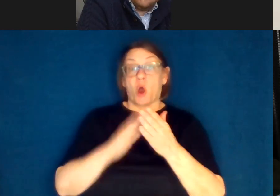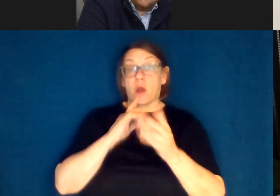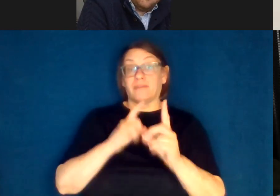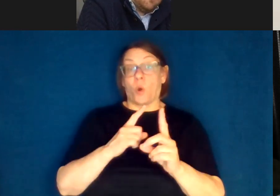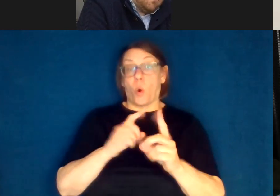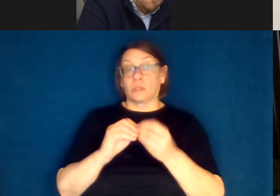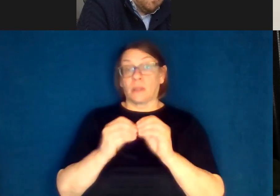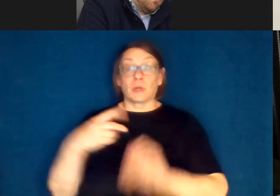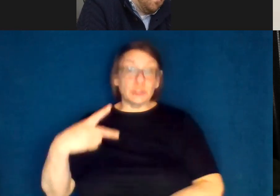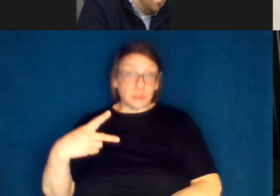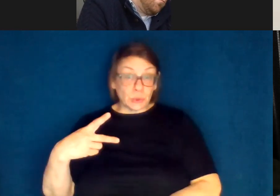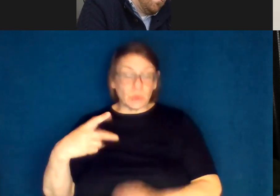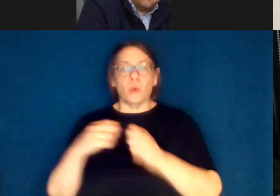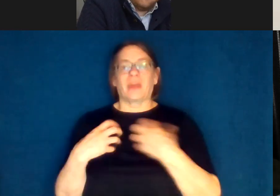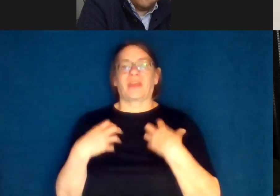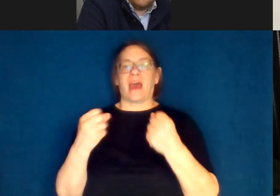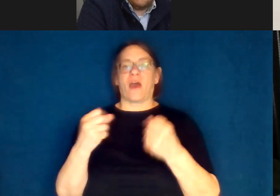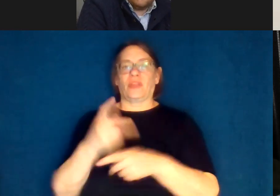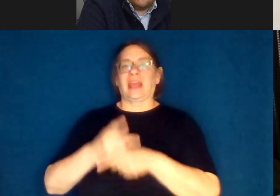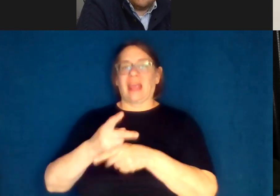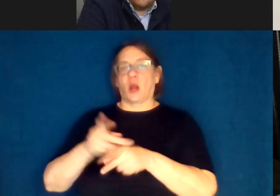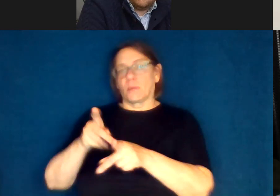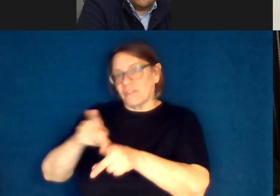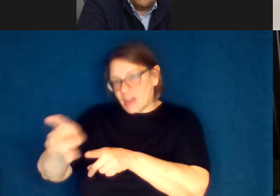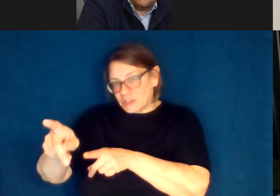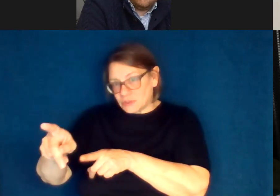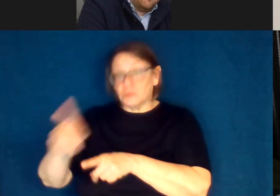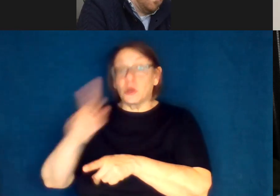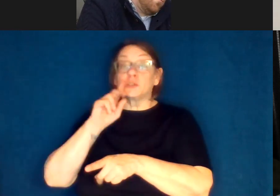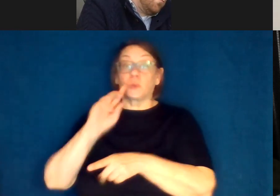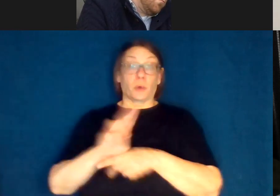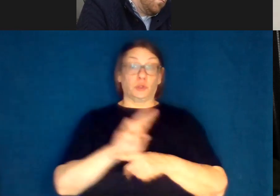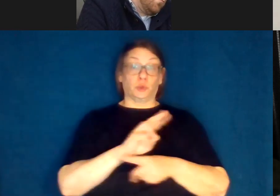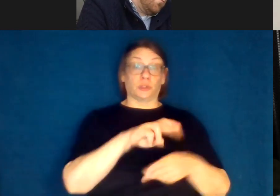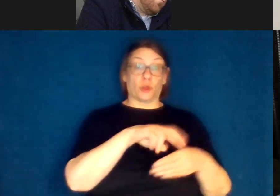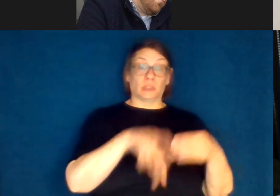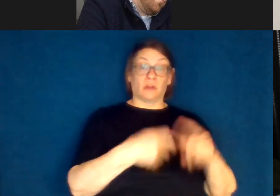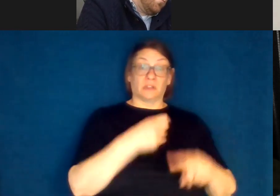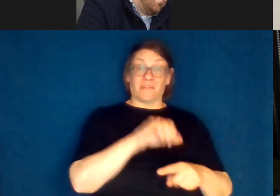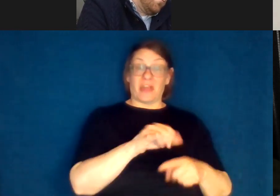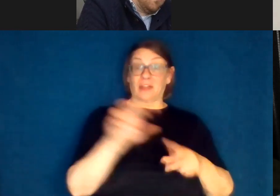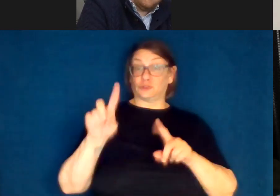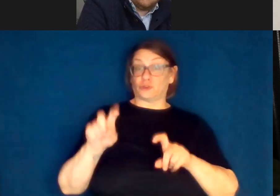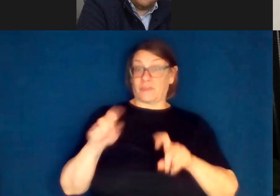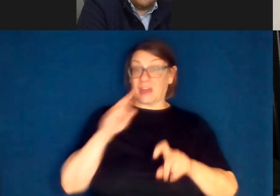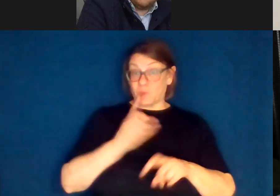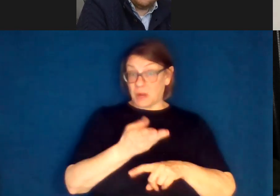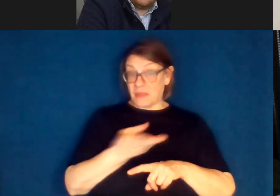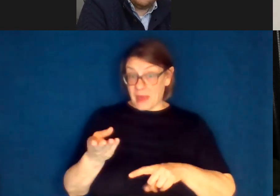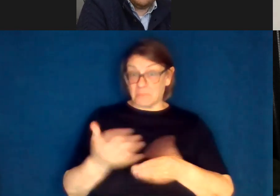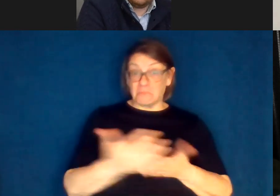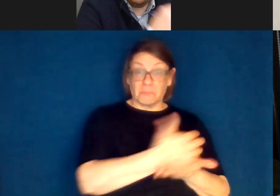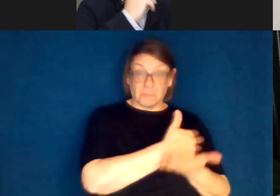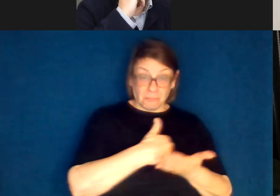with the healthcare professionals. So again, we're taking the results of that survey for healthcare professionals, and we're designing